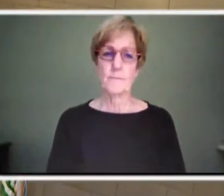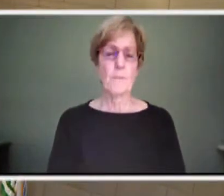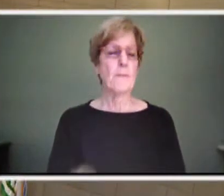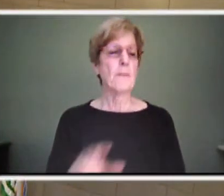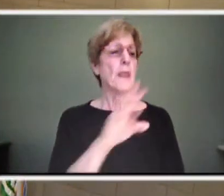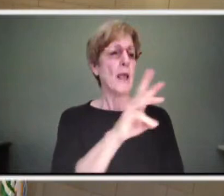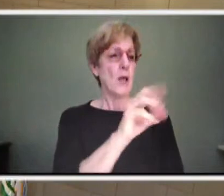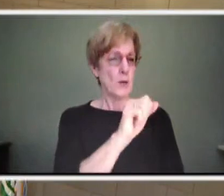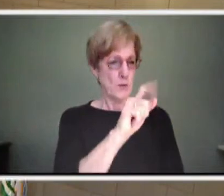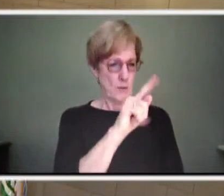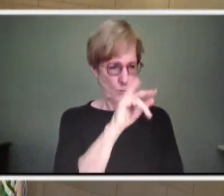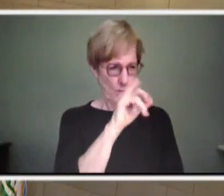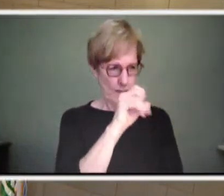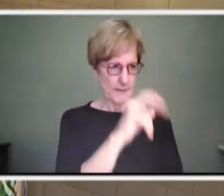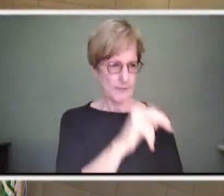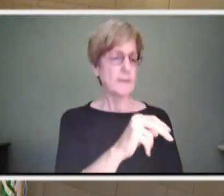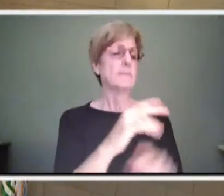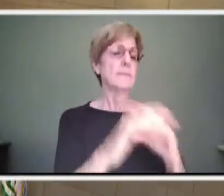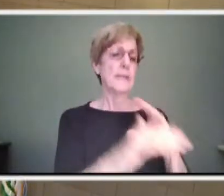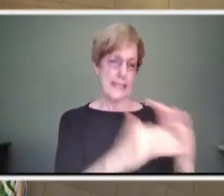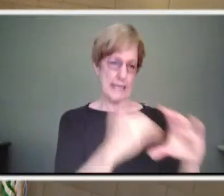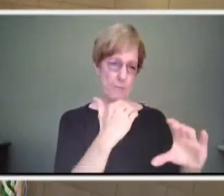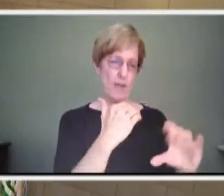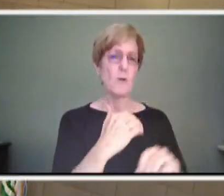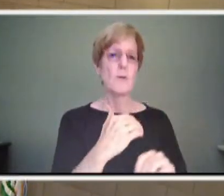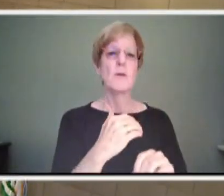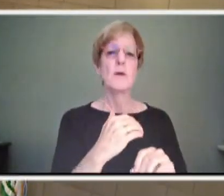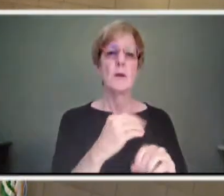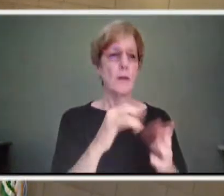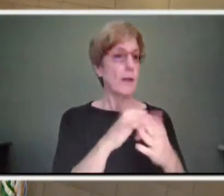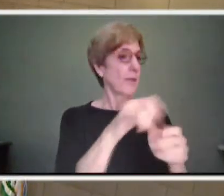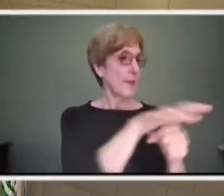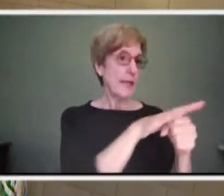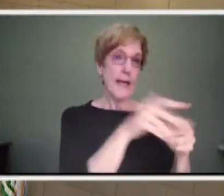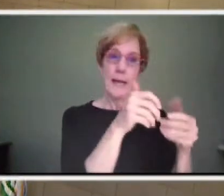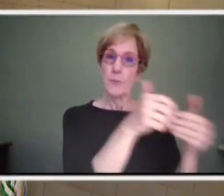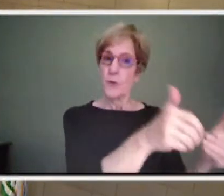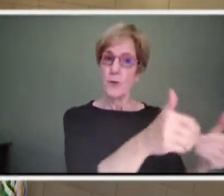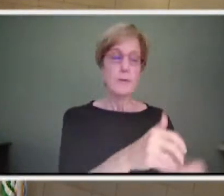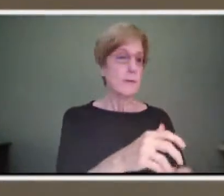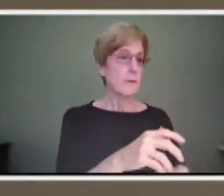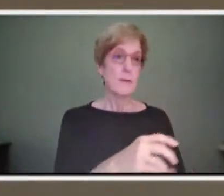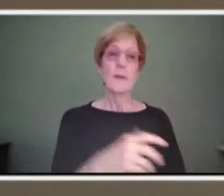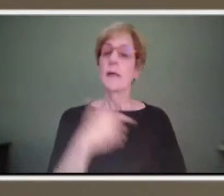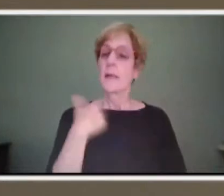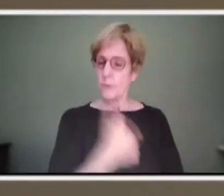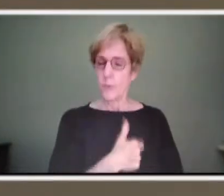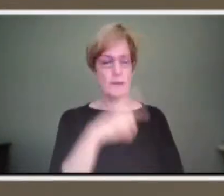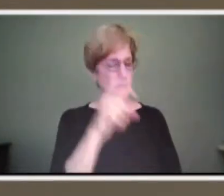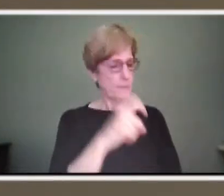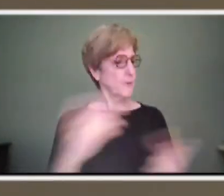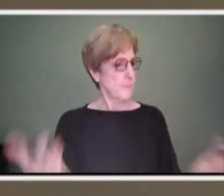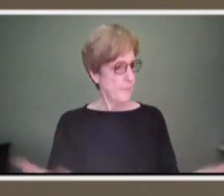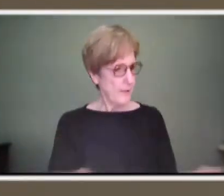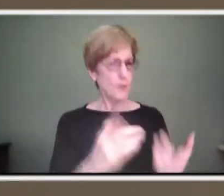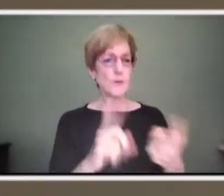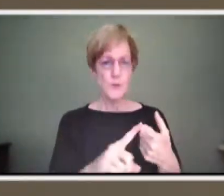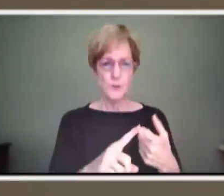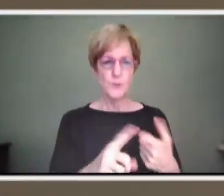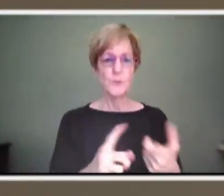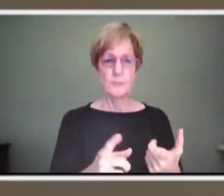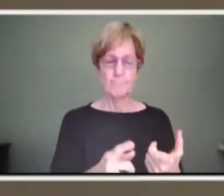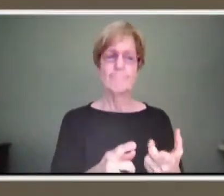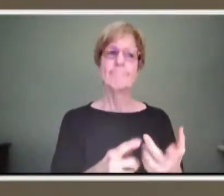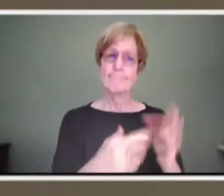did send us an email with neighborhood, which as representatives, we are supposed to be here to hear and